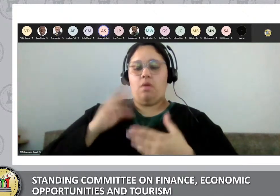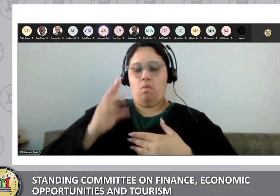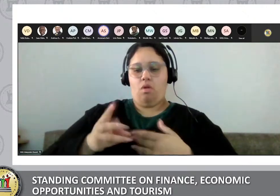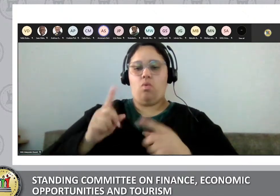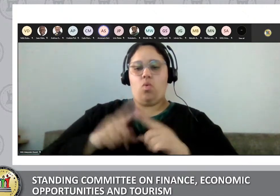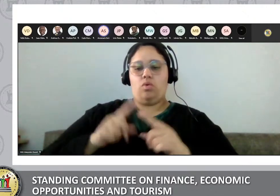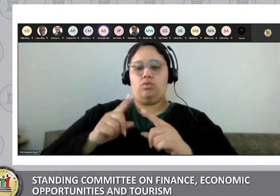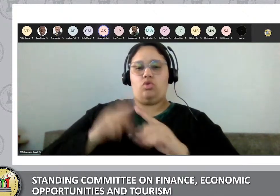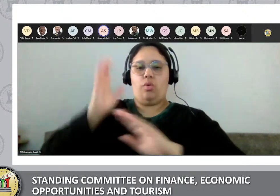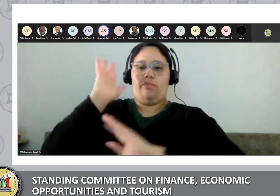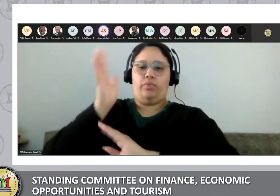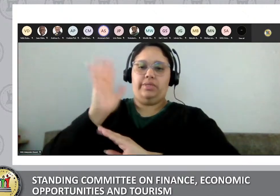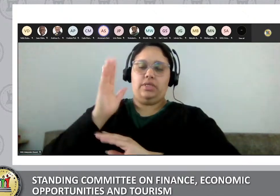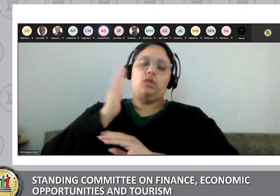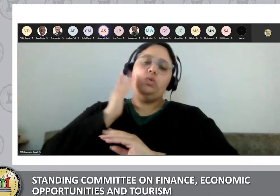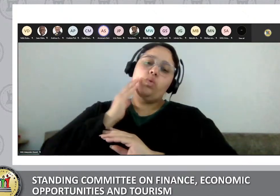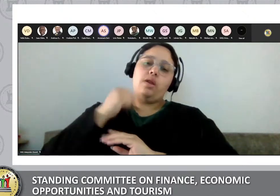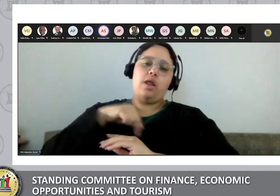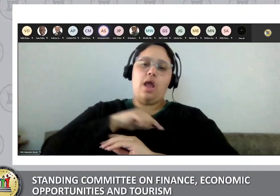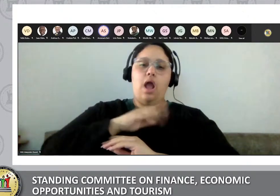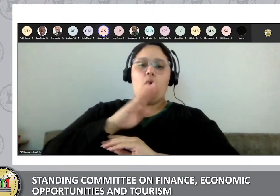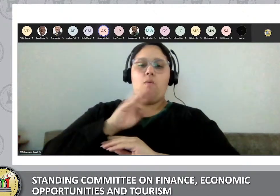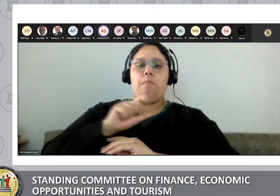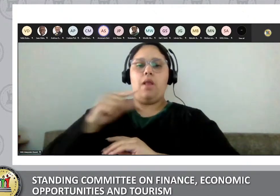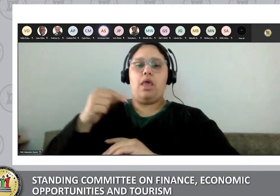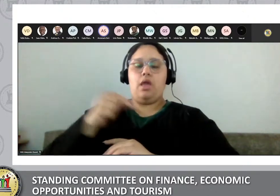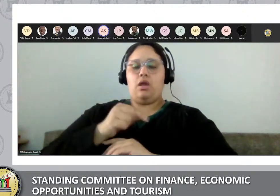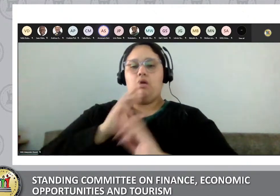also presented in our annual report,